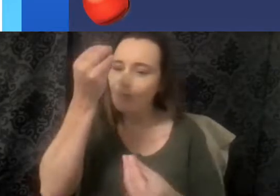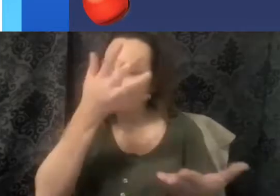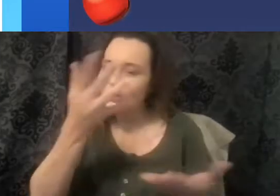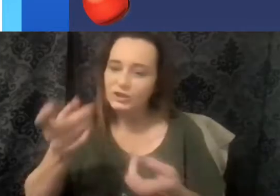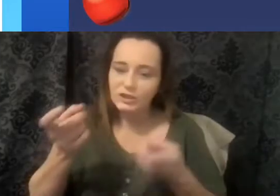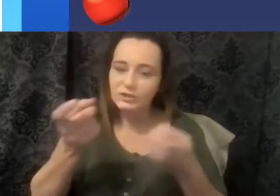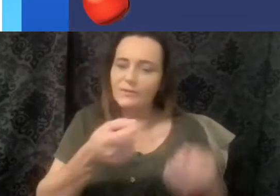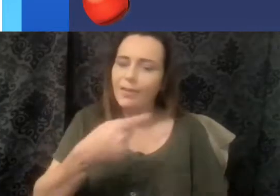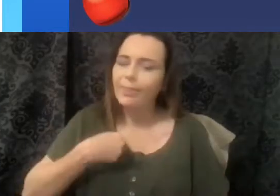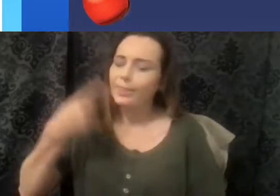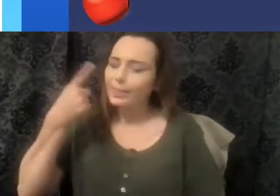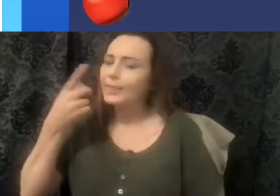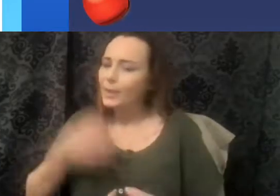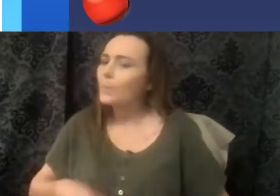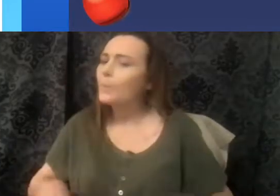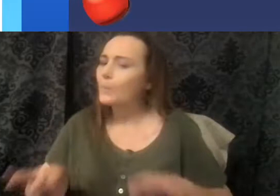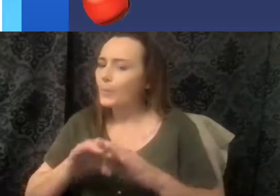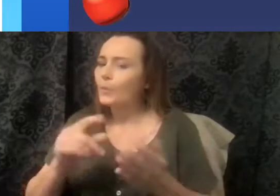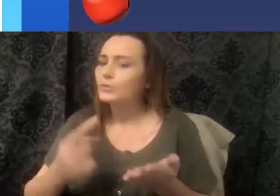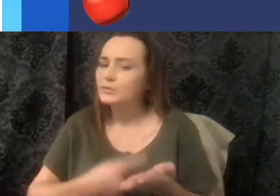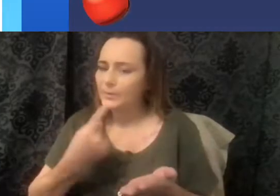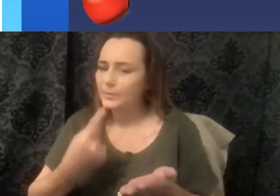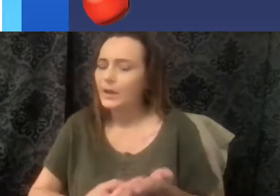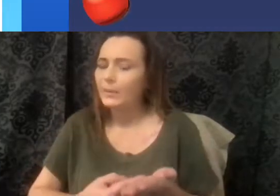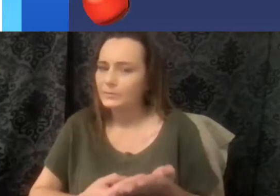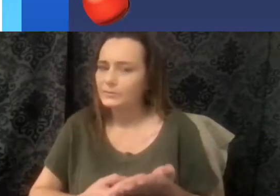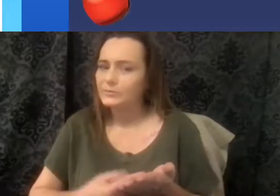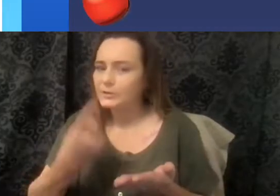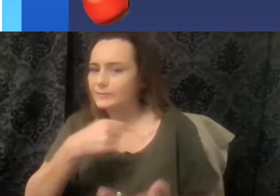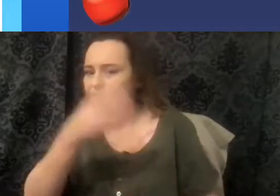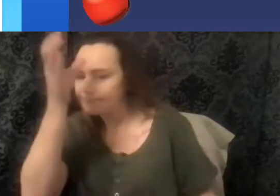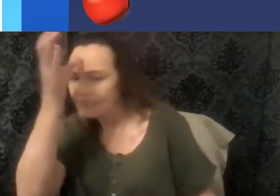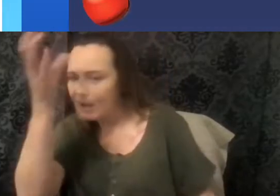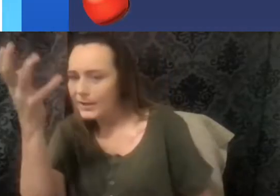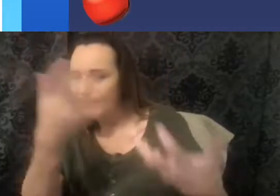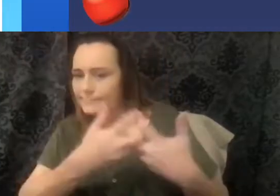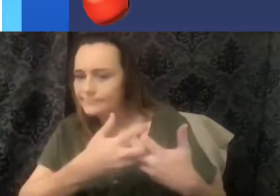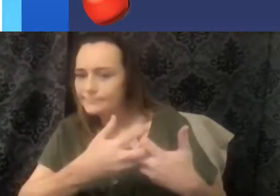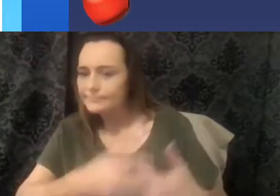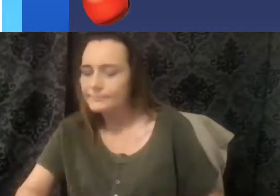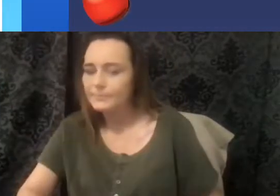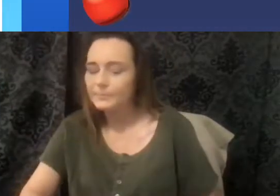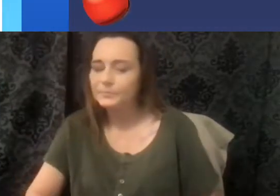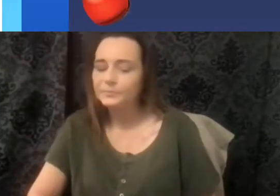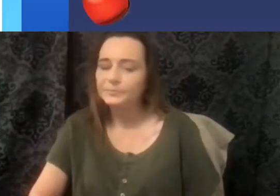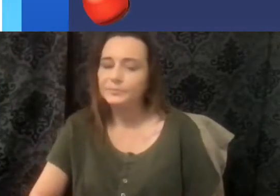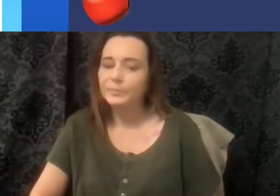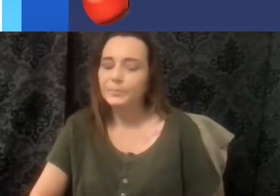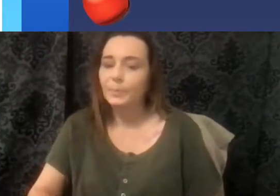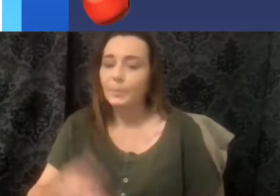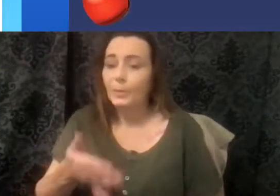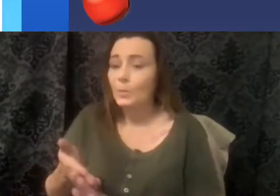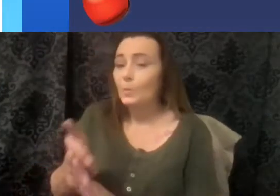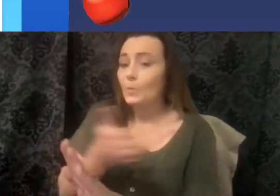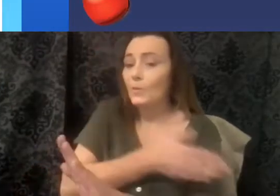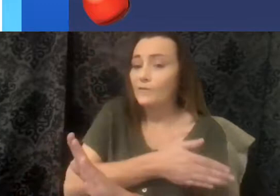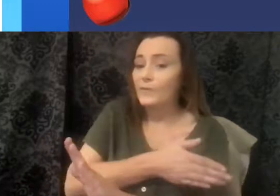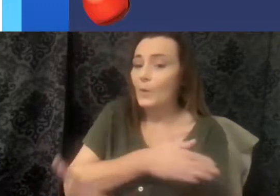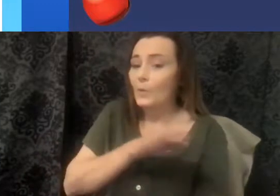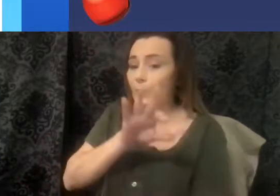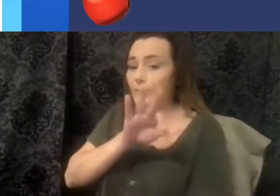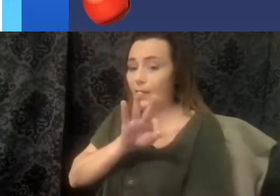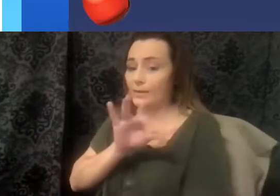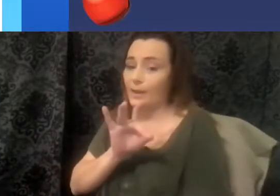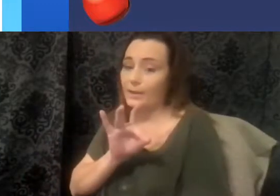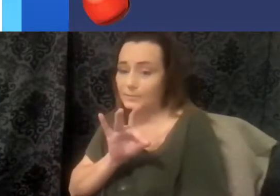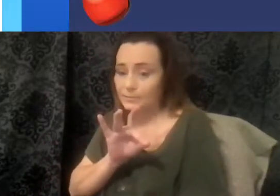it's important sometimes to put things into context. Prior to 1998,